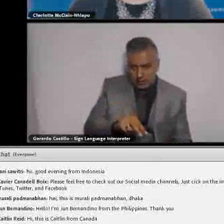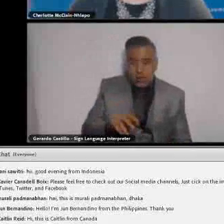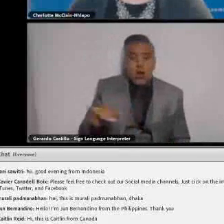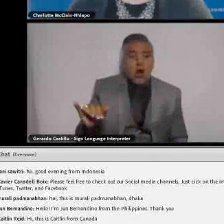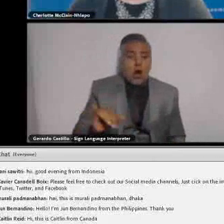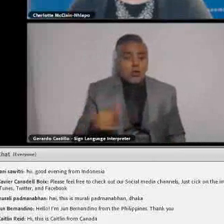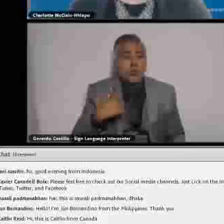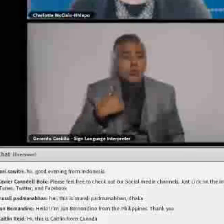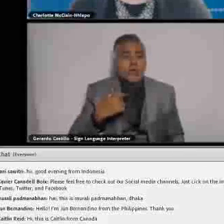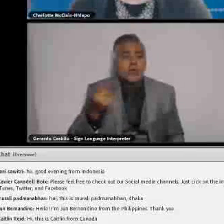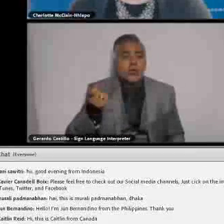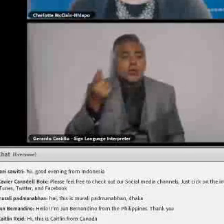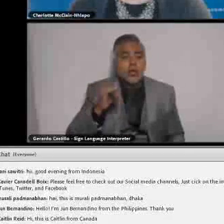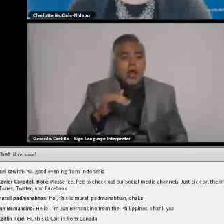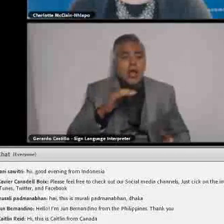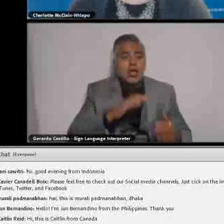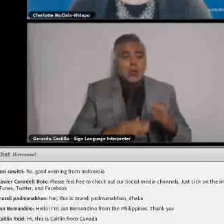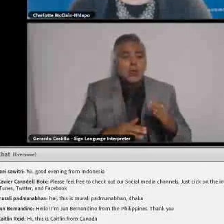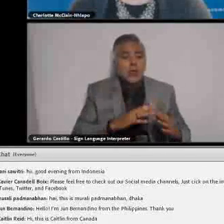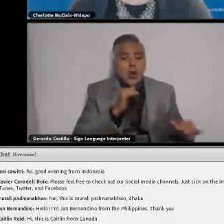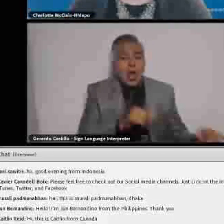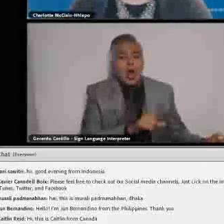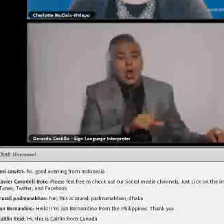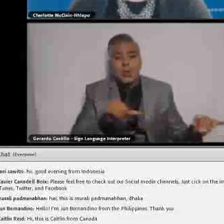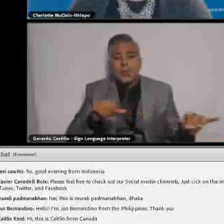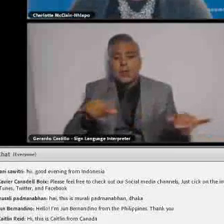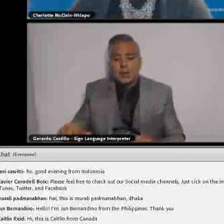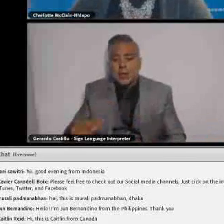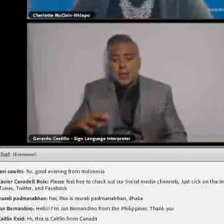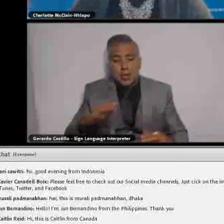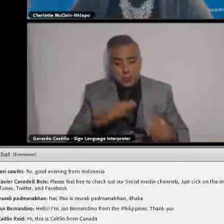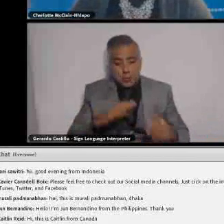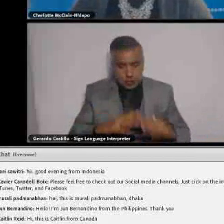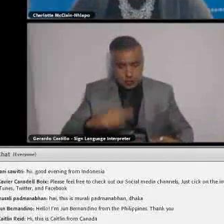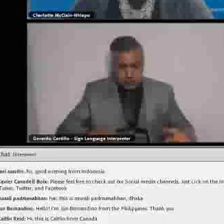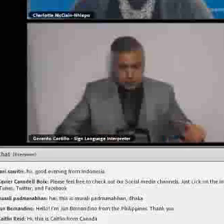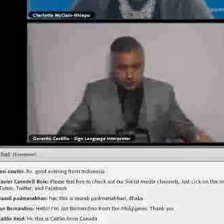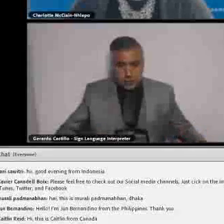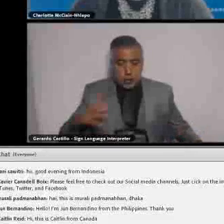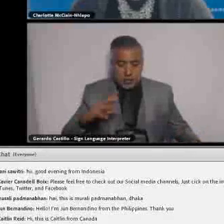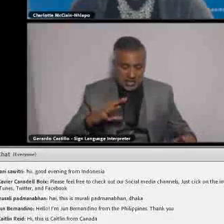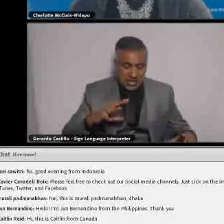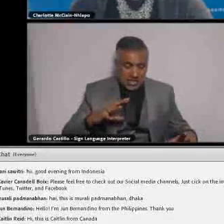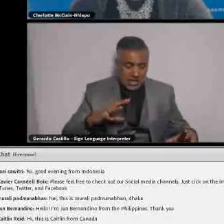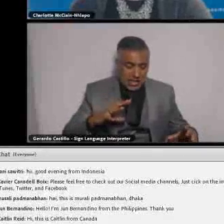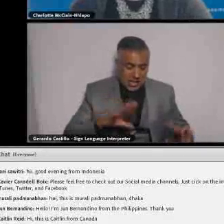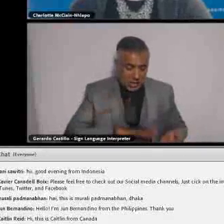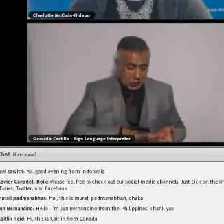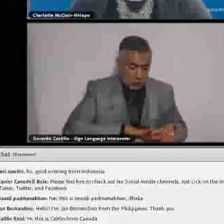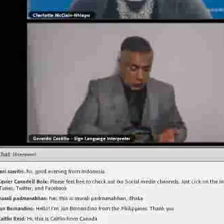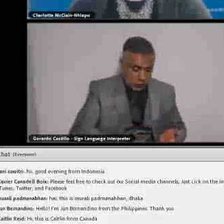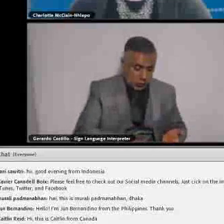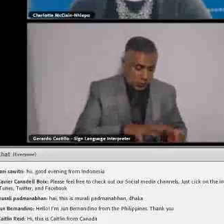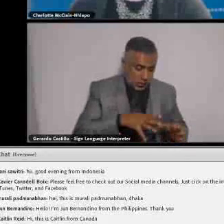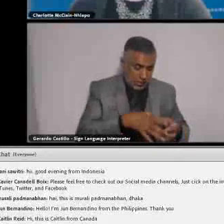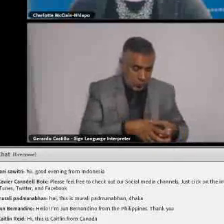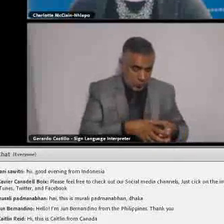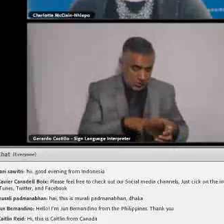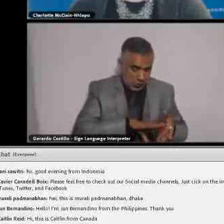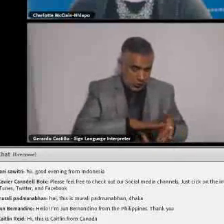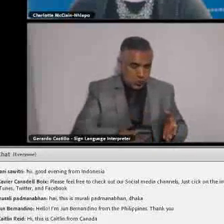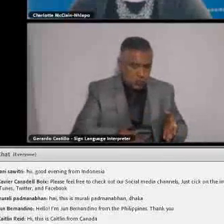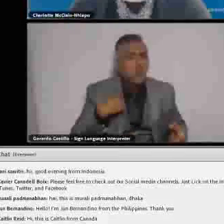not homogeneous. They're very heterogeneous. There can be exclusion within groups. And so we need to be asking the right